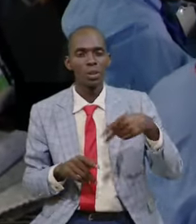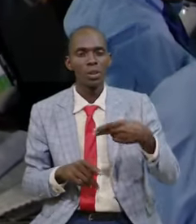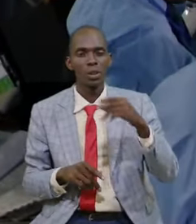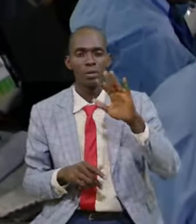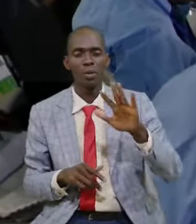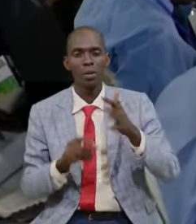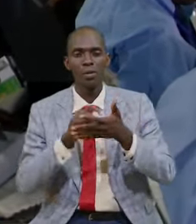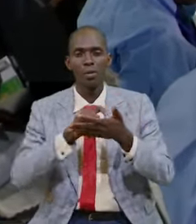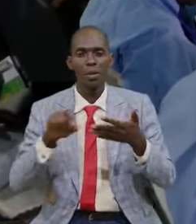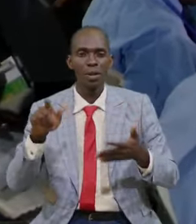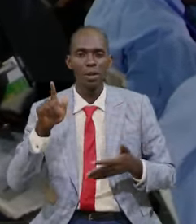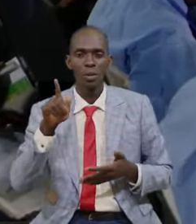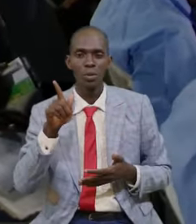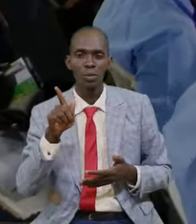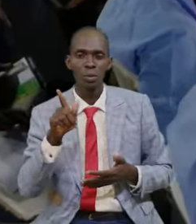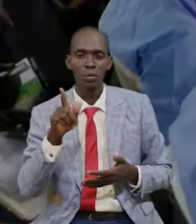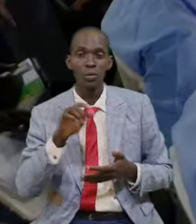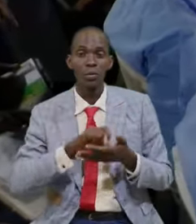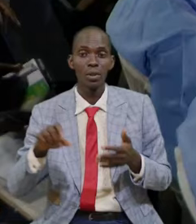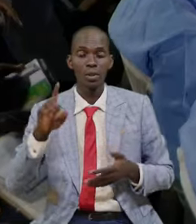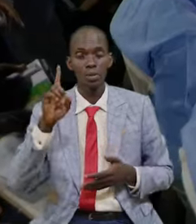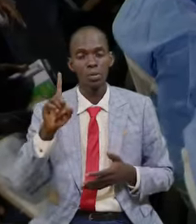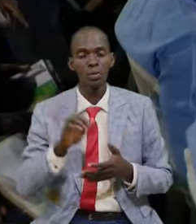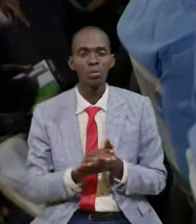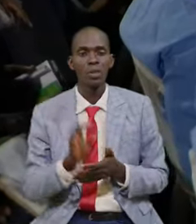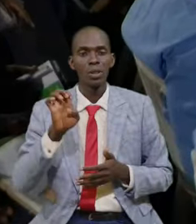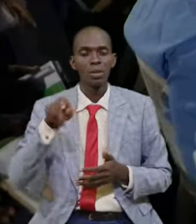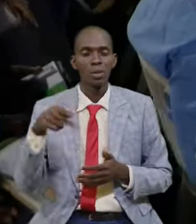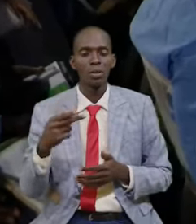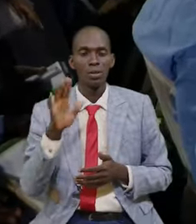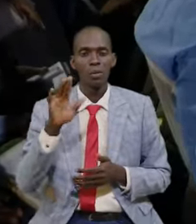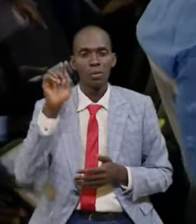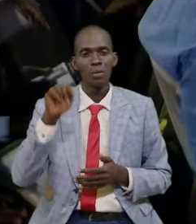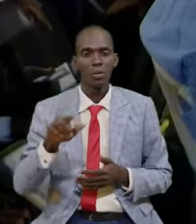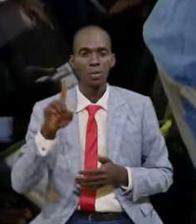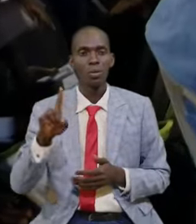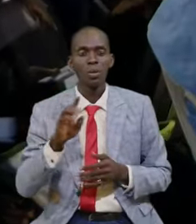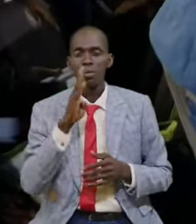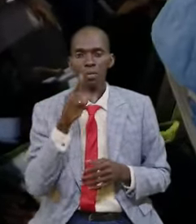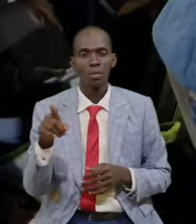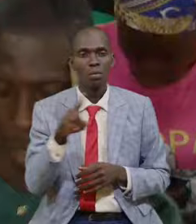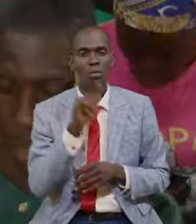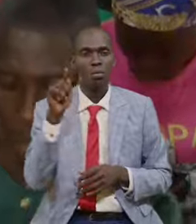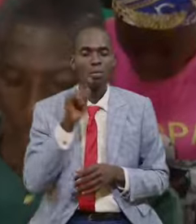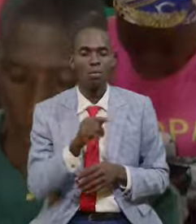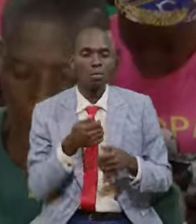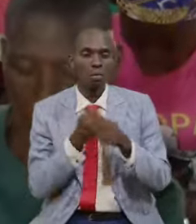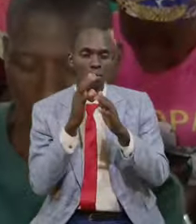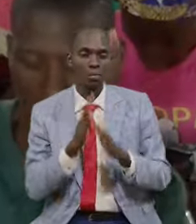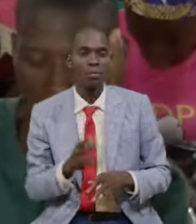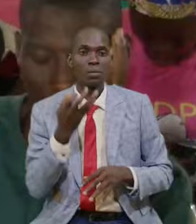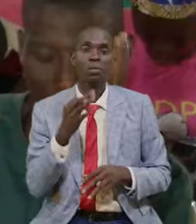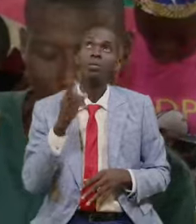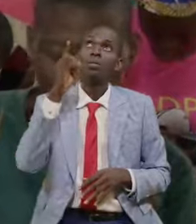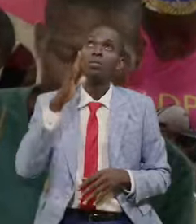chapter 5, verse 1. Be ye therefore followers of God as dear